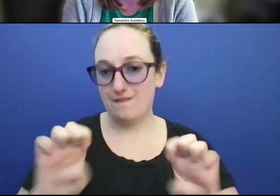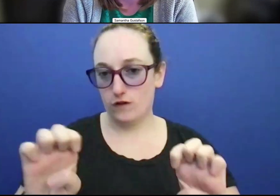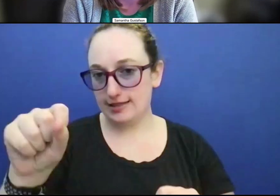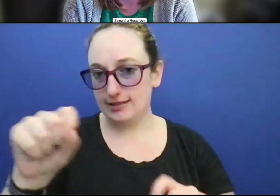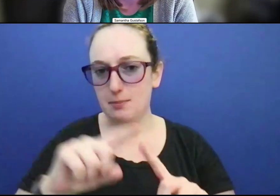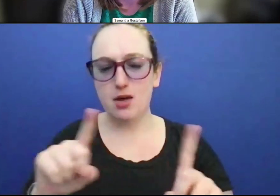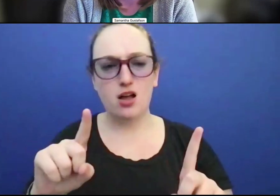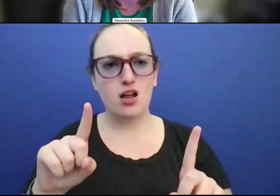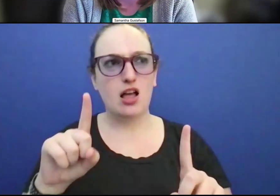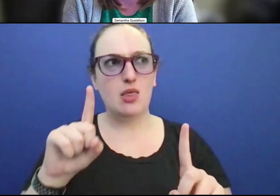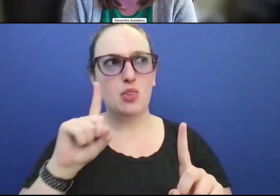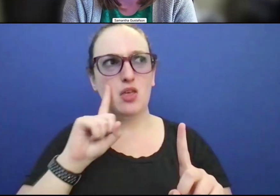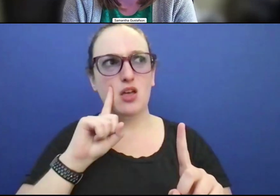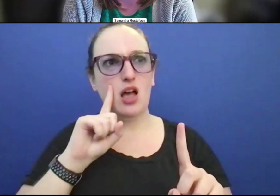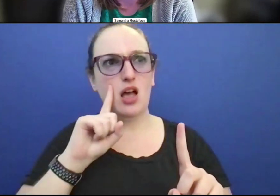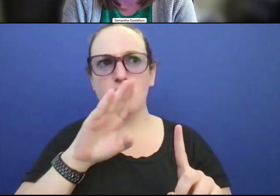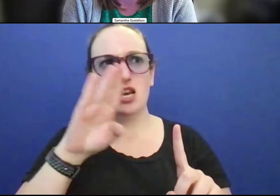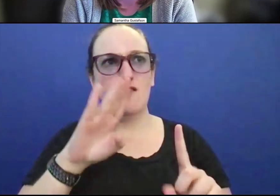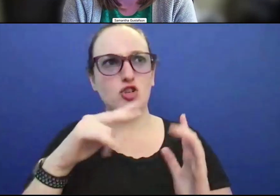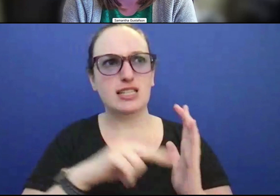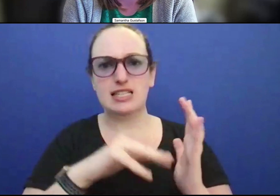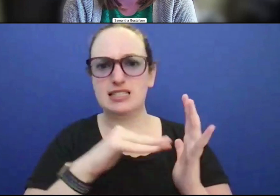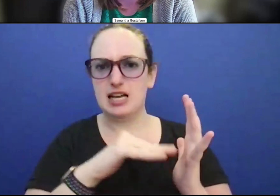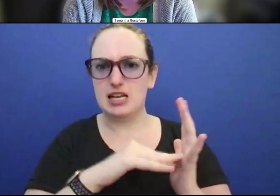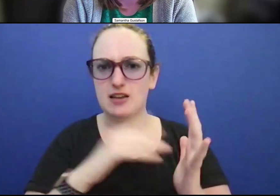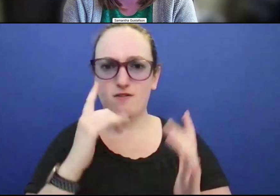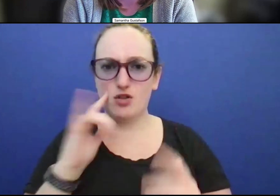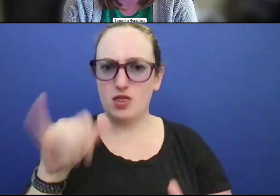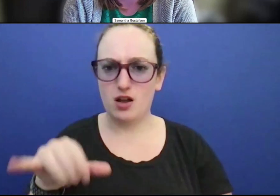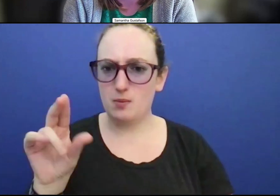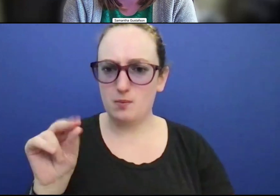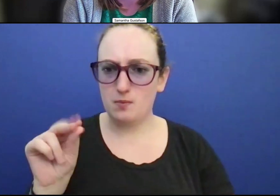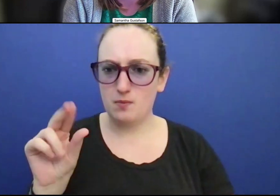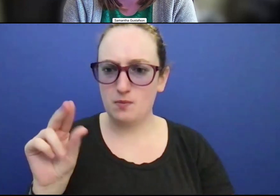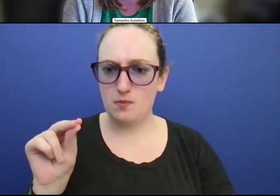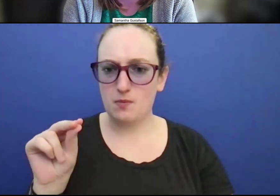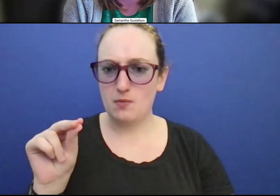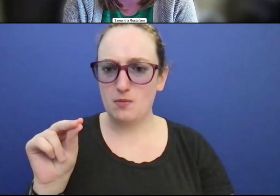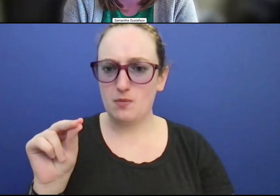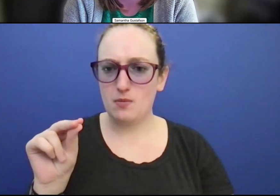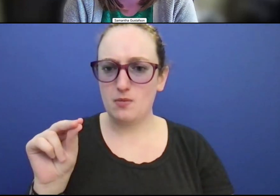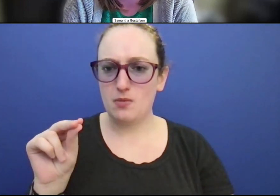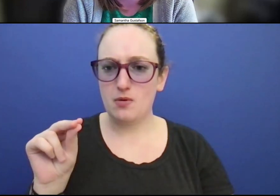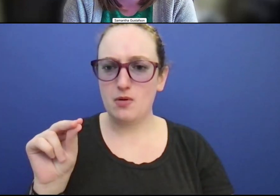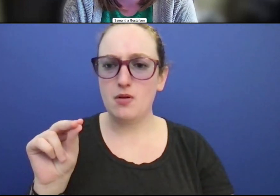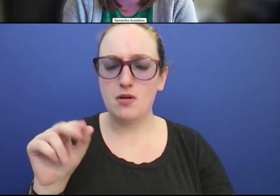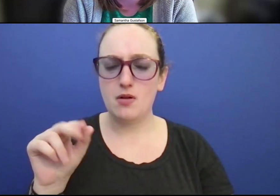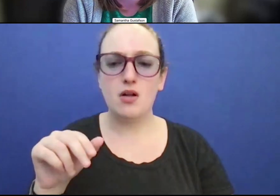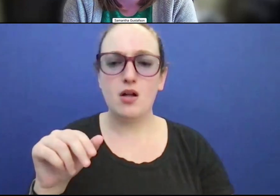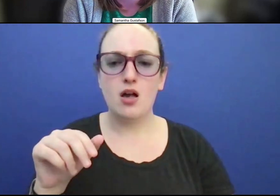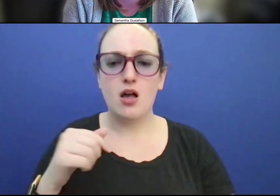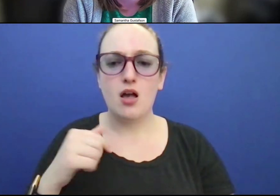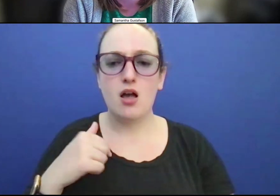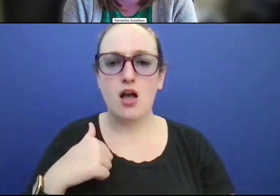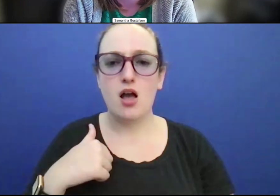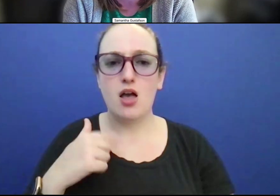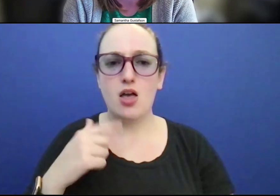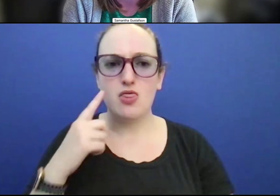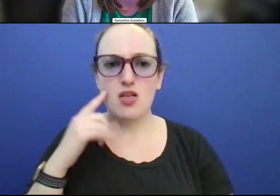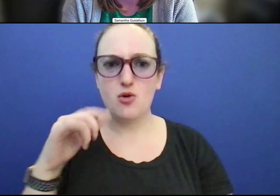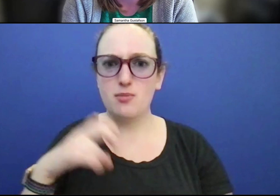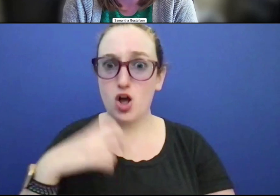think anyone has actually looked at that. I think that that would be a really difficult study